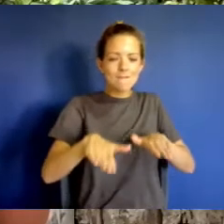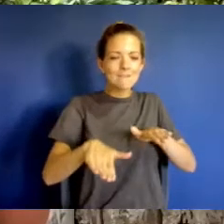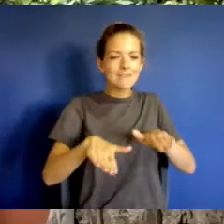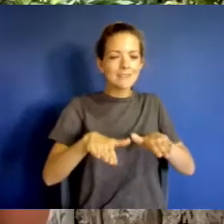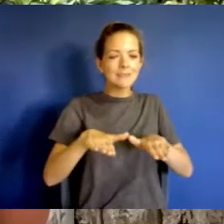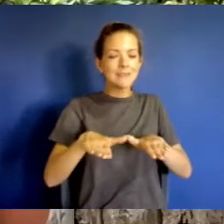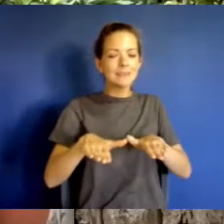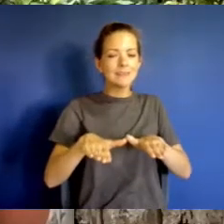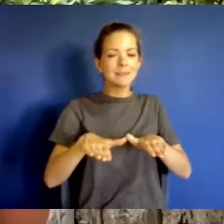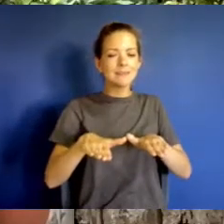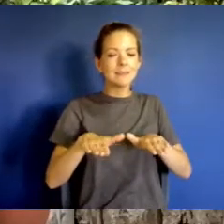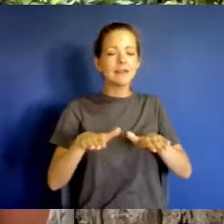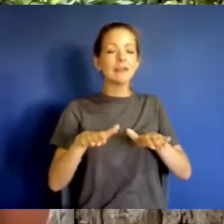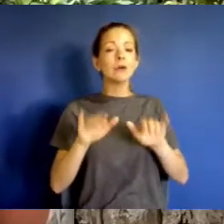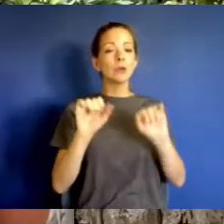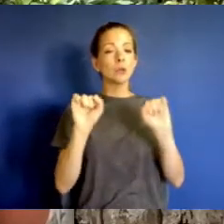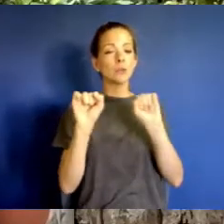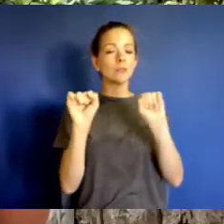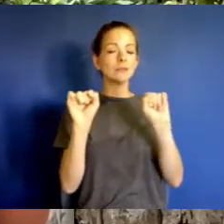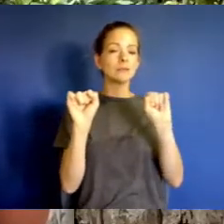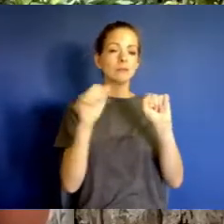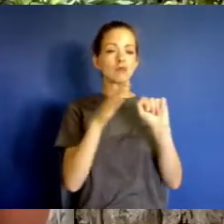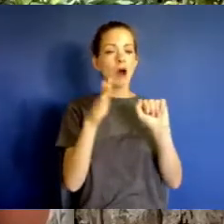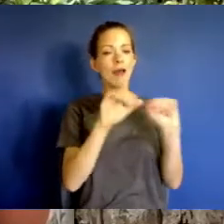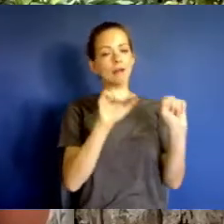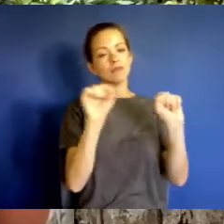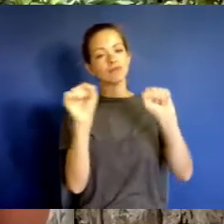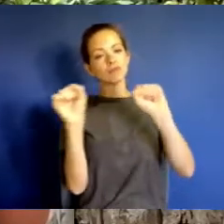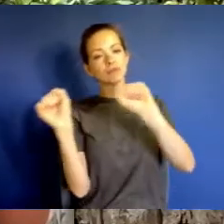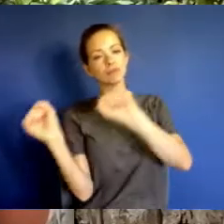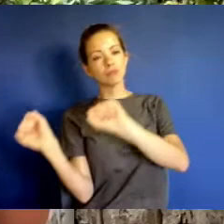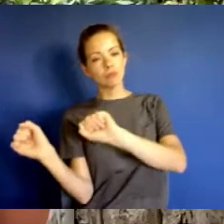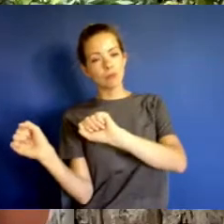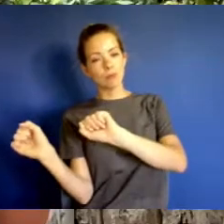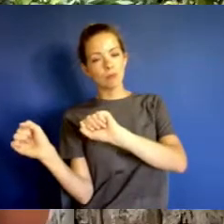And then you're going to drop them over to the side, to the right hand side if you can.